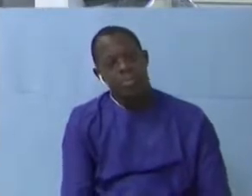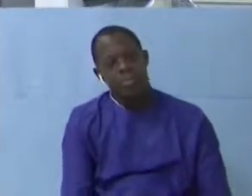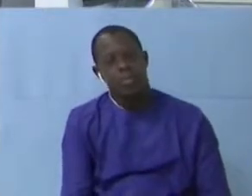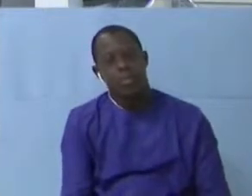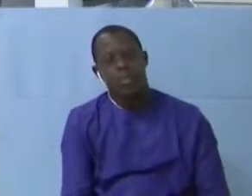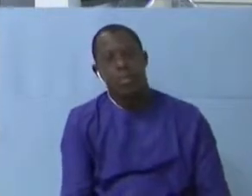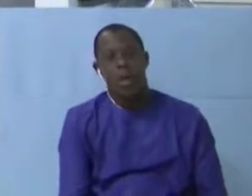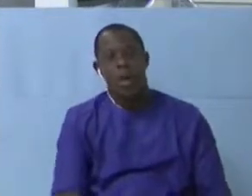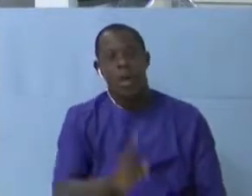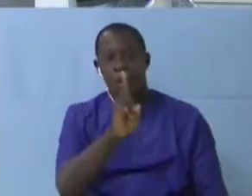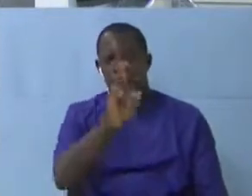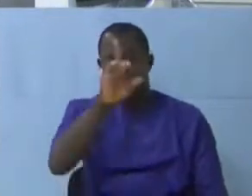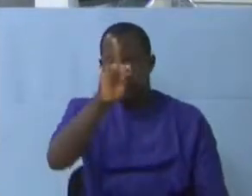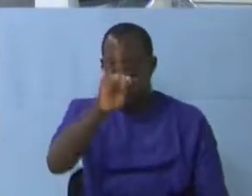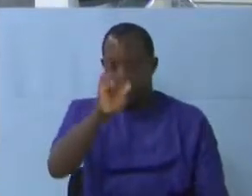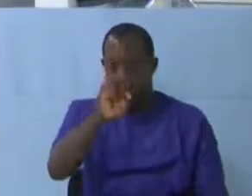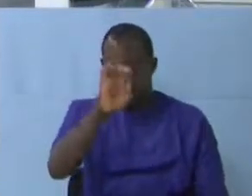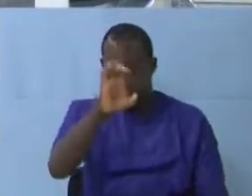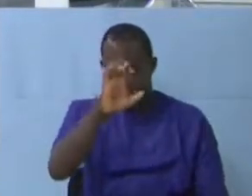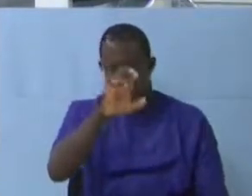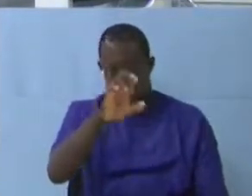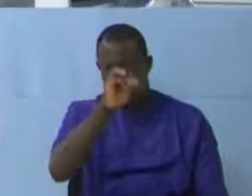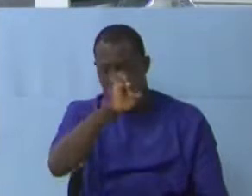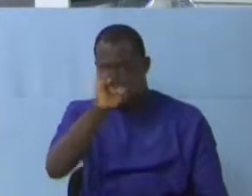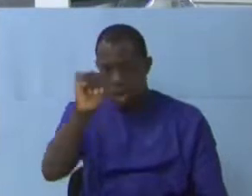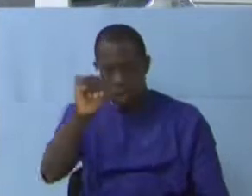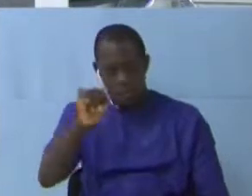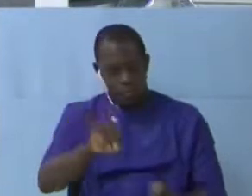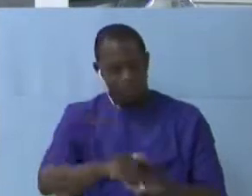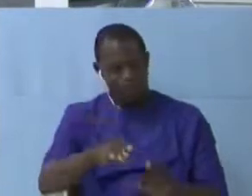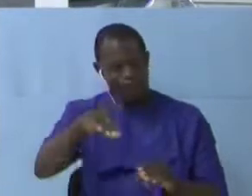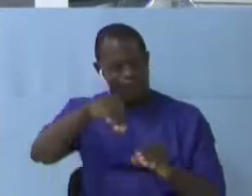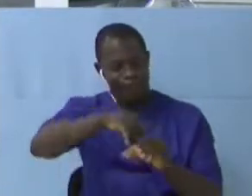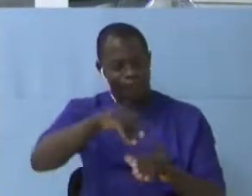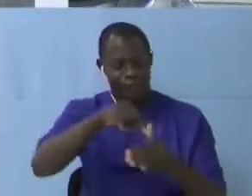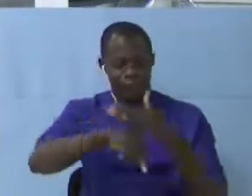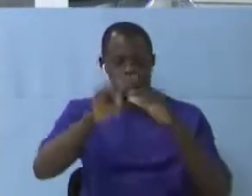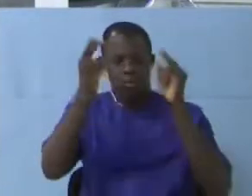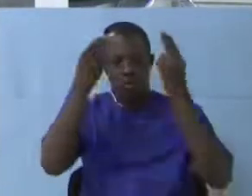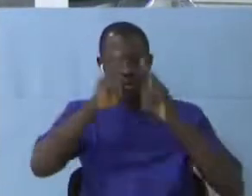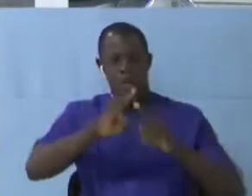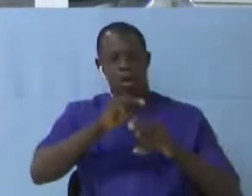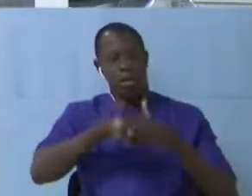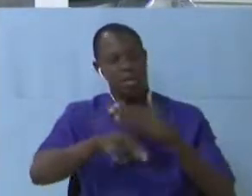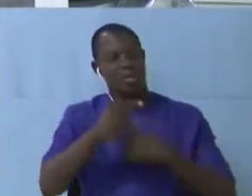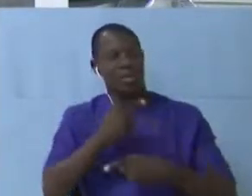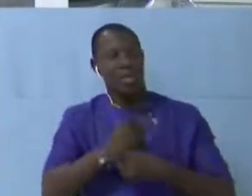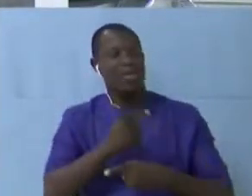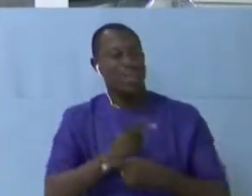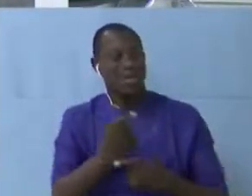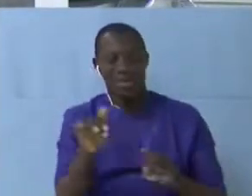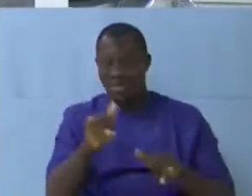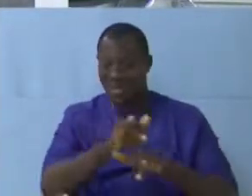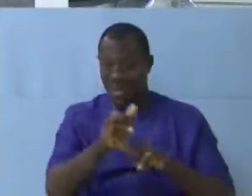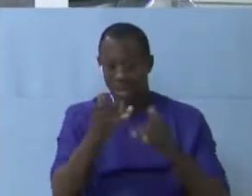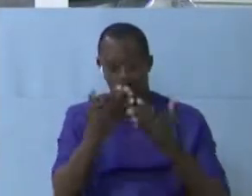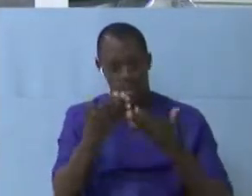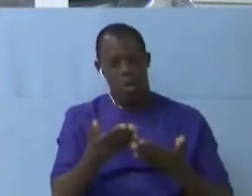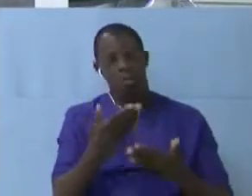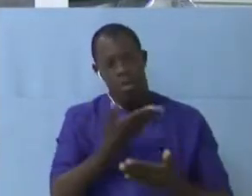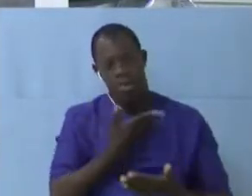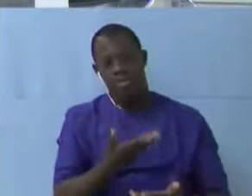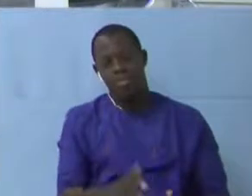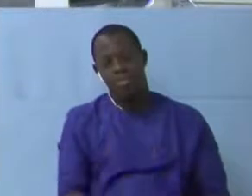are still very much part of our laws in this country. Ba léegi nag degree yi nag nekk nañ loo xam ne ni bokk nañ ci suñu luwaay réew